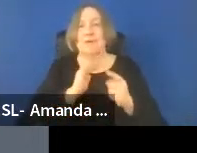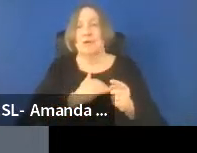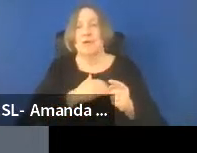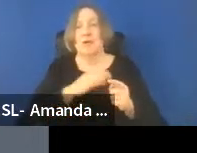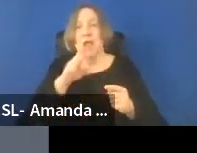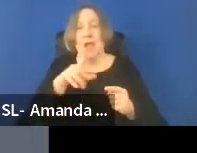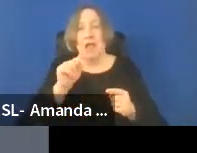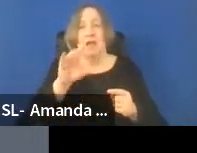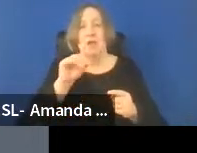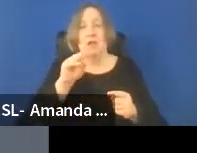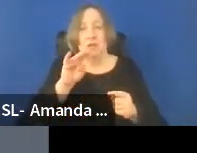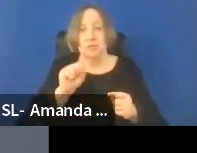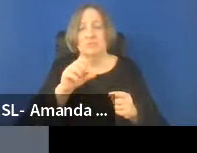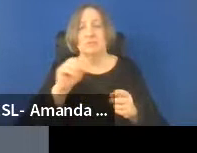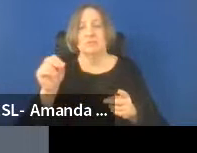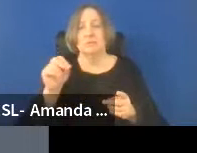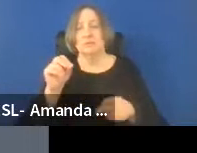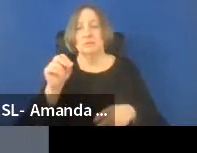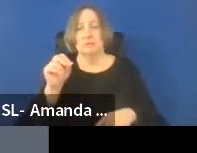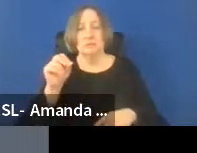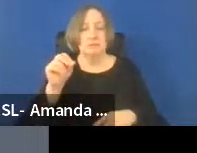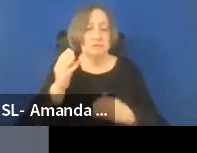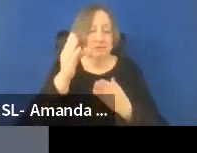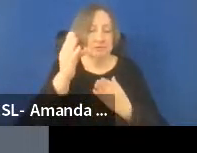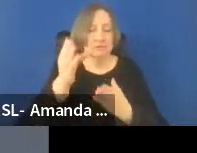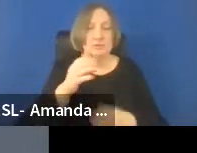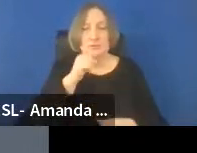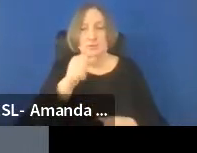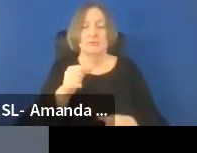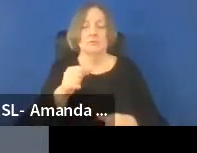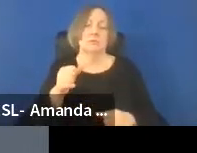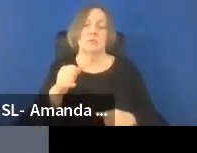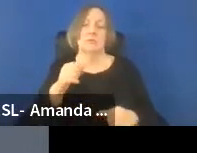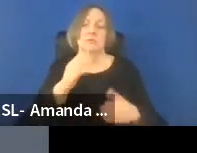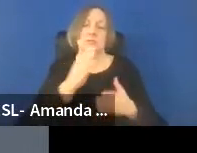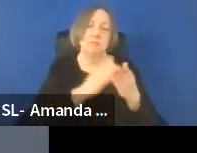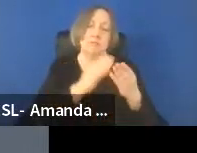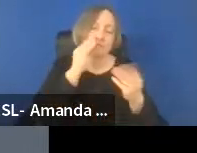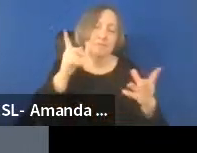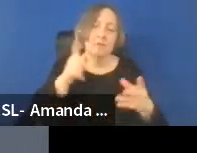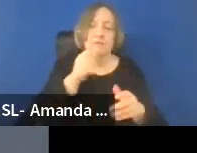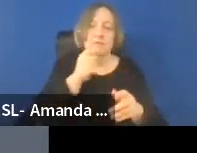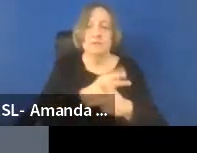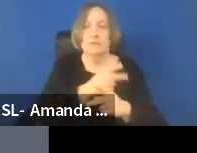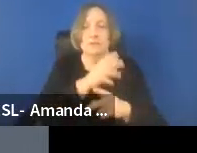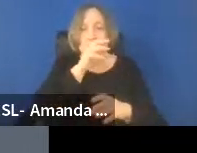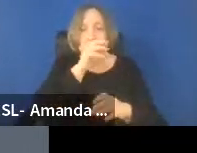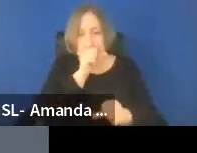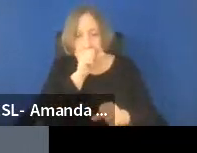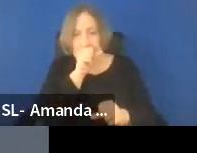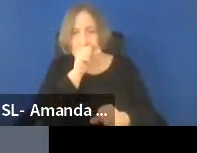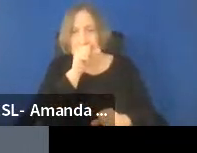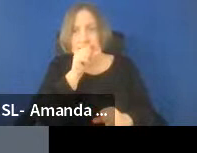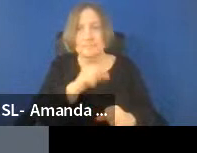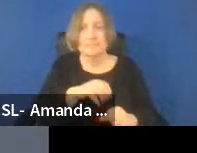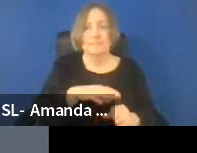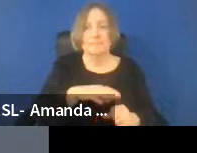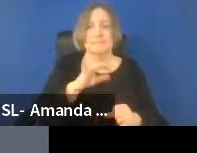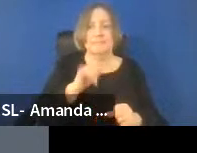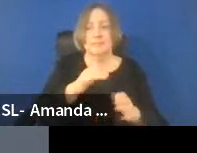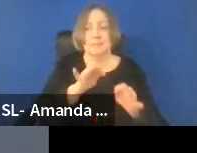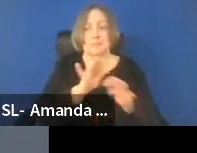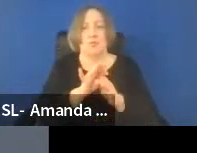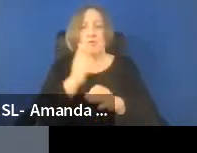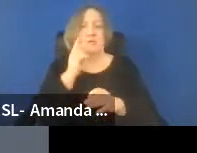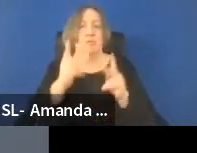and recommendations aren't. So there's certain information we have to keep confidential, and that's important for us, you know, for the people